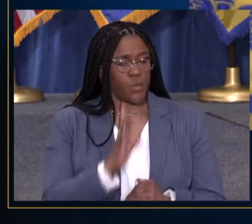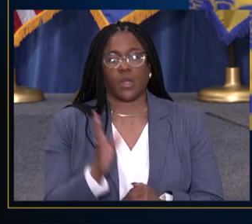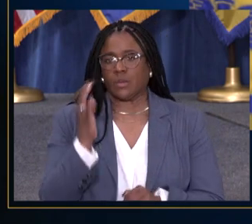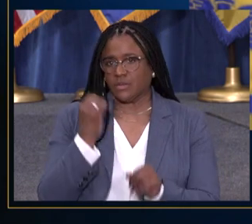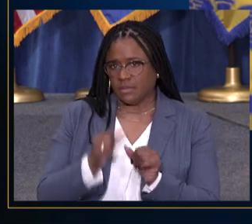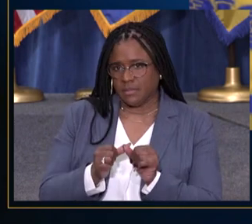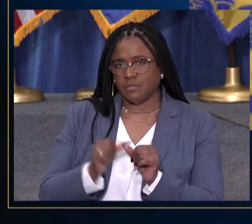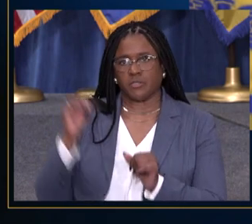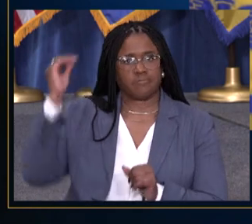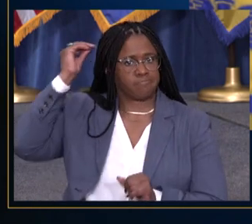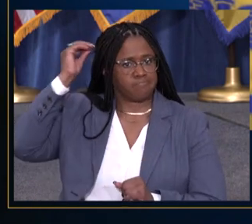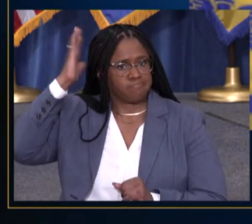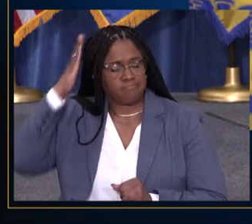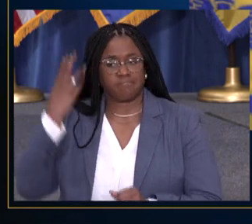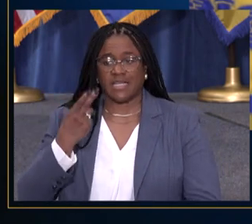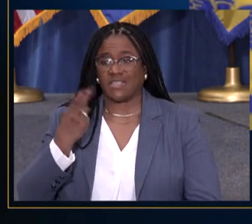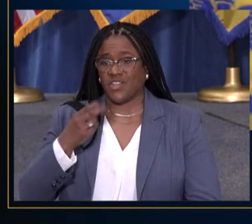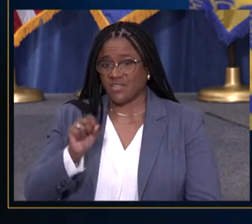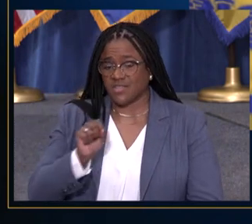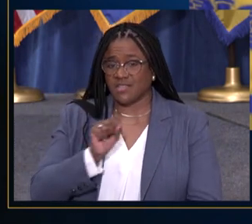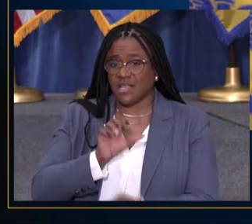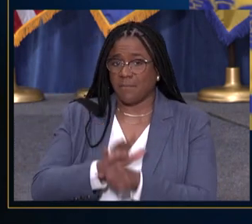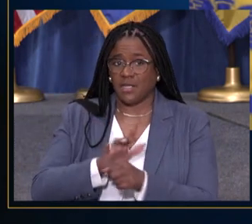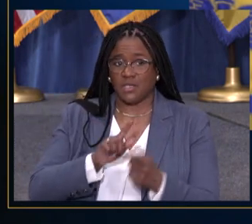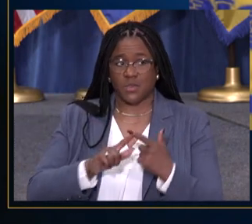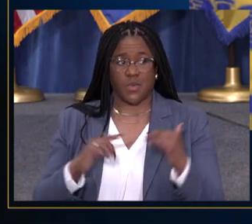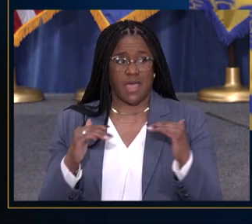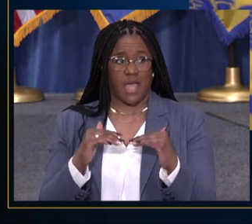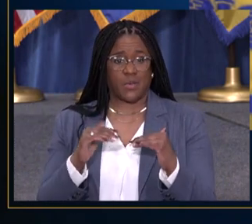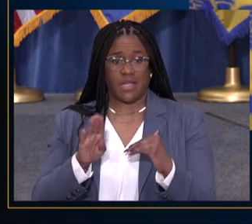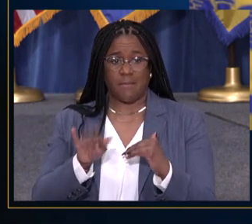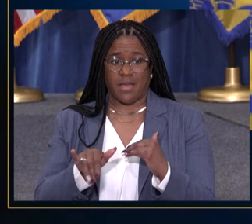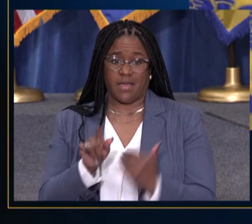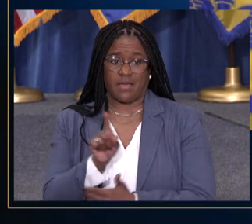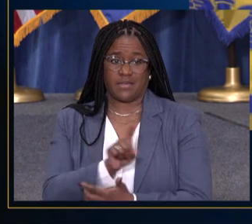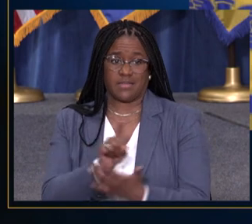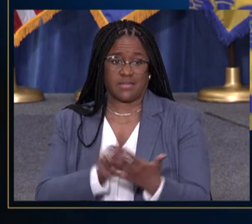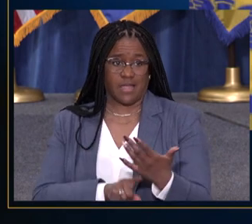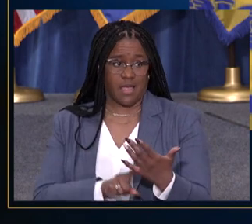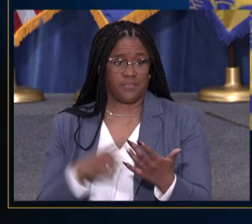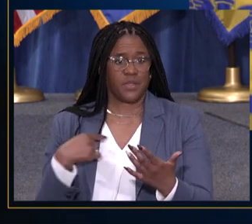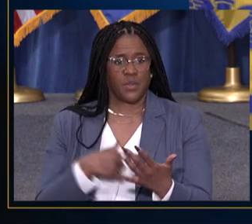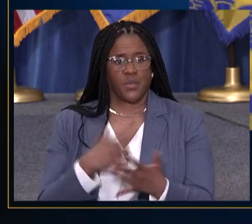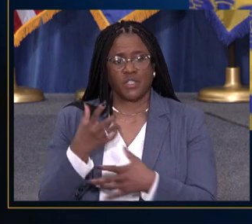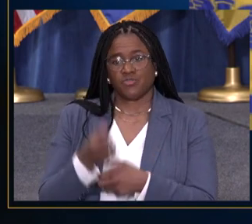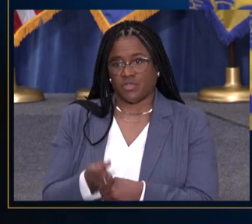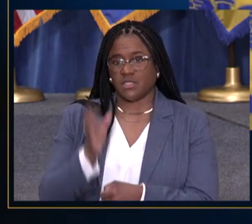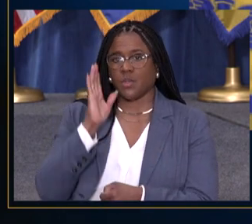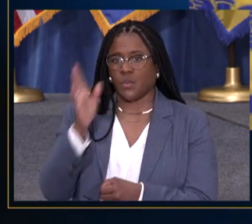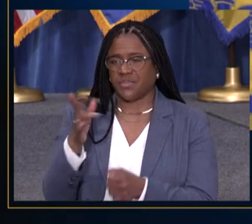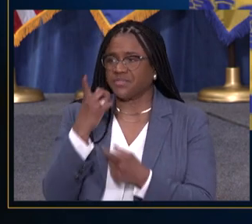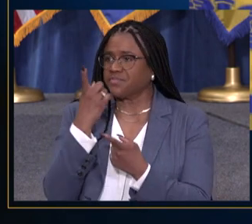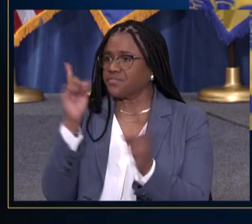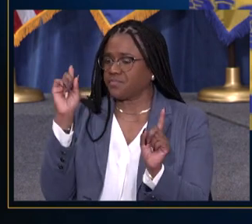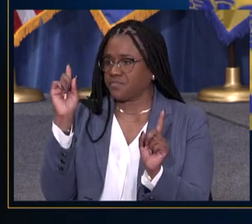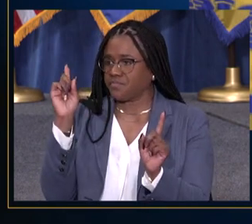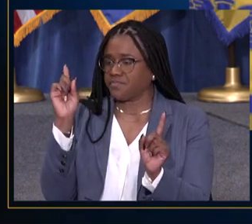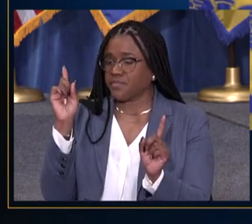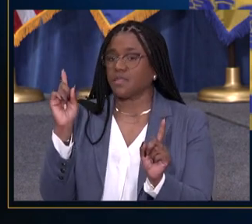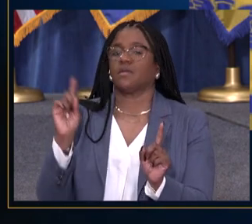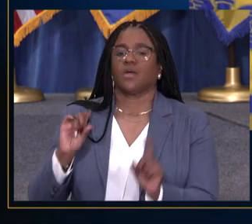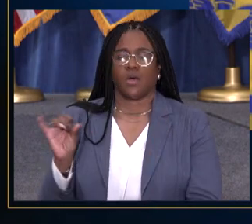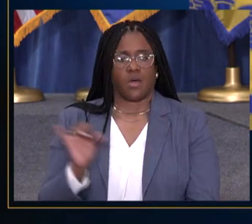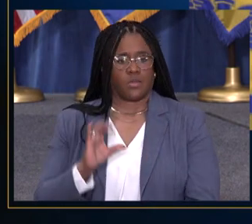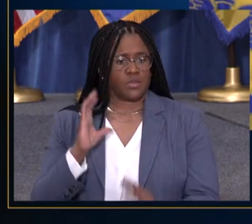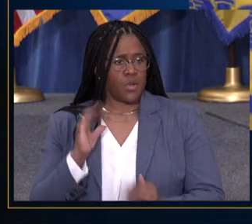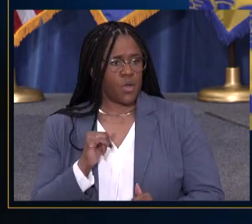well. HHS is committed to equity by design, and we trust that we will be successful, but also